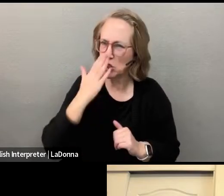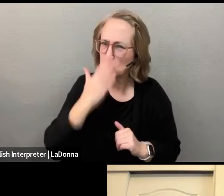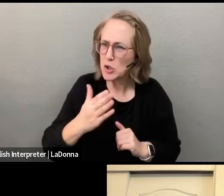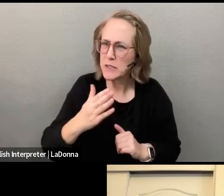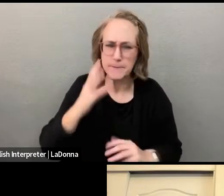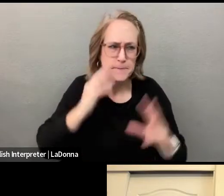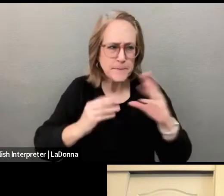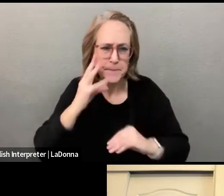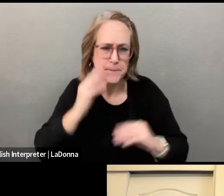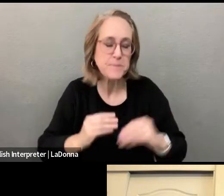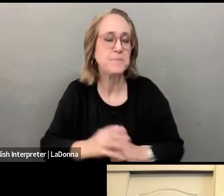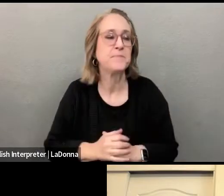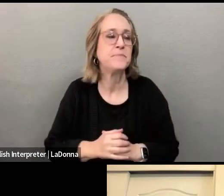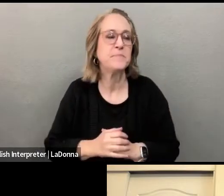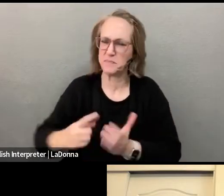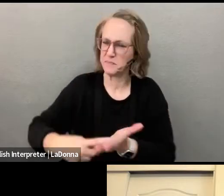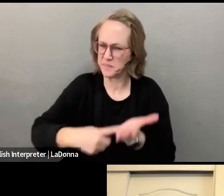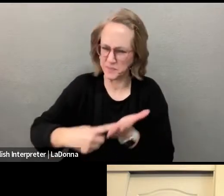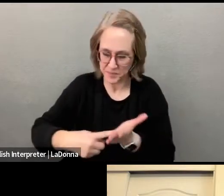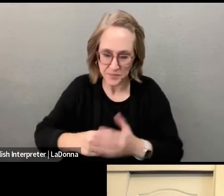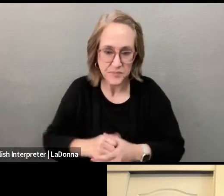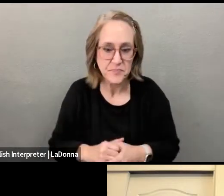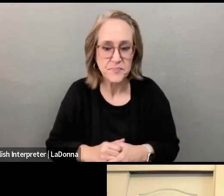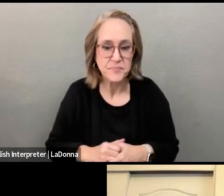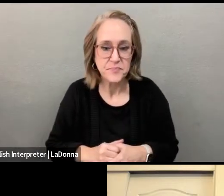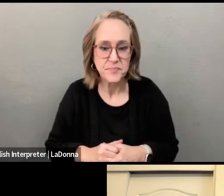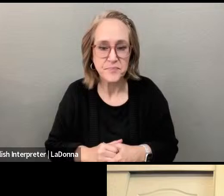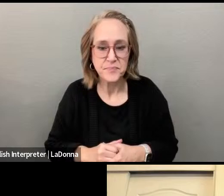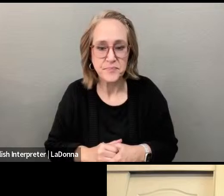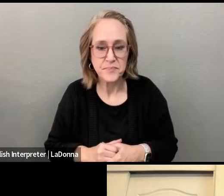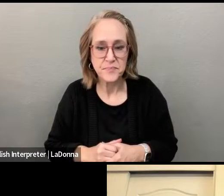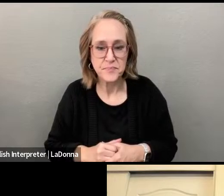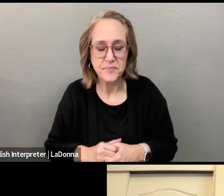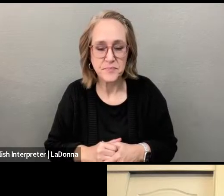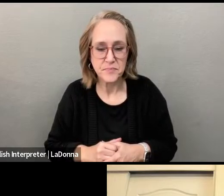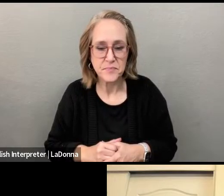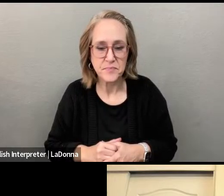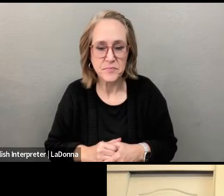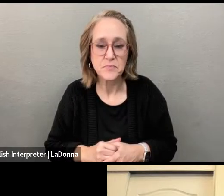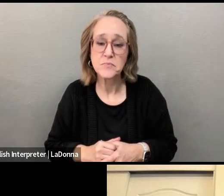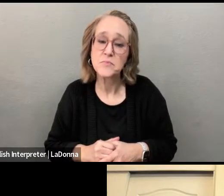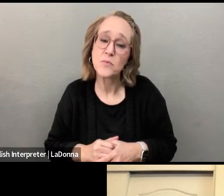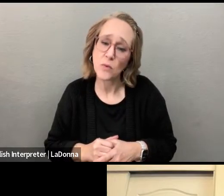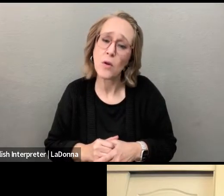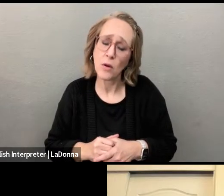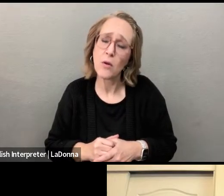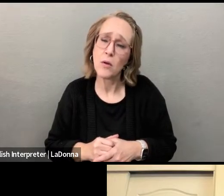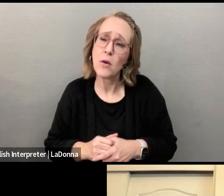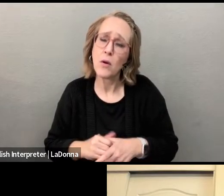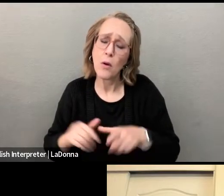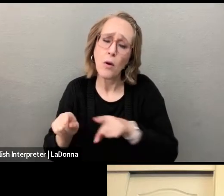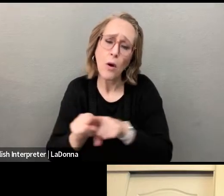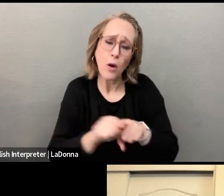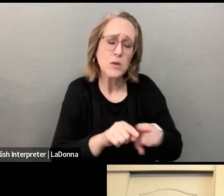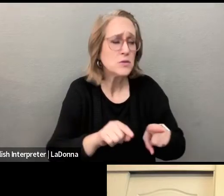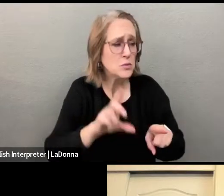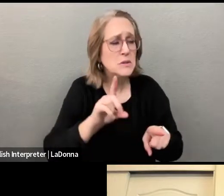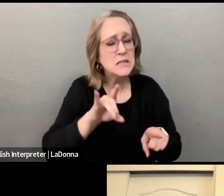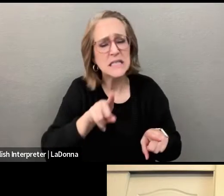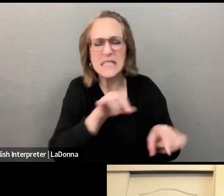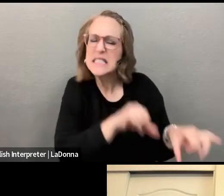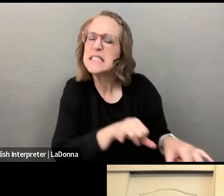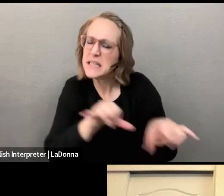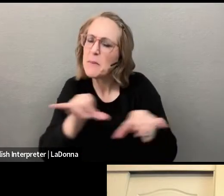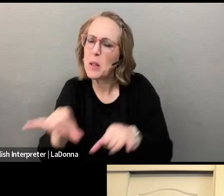experience. We also did something along hope, hearing other people's experiences along, and where we talked about